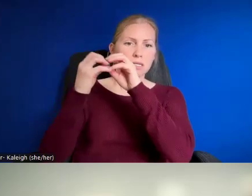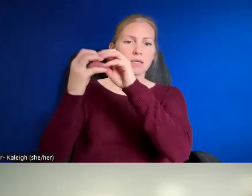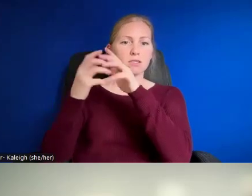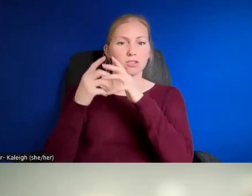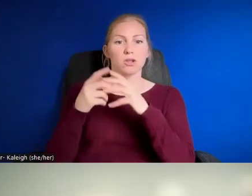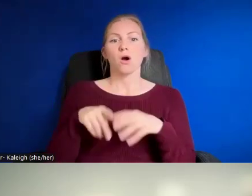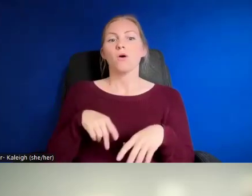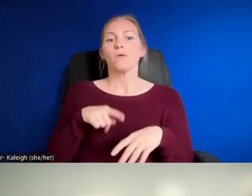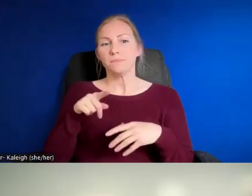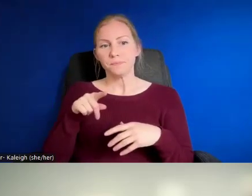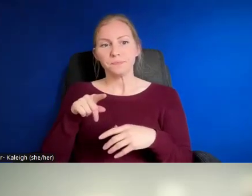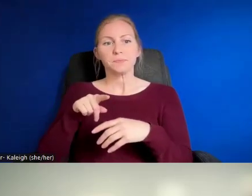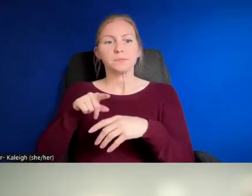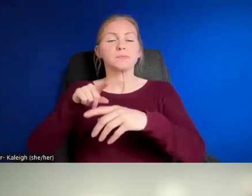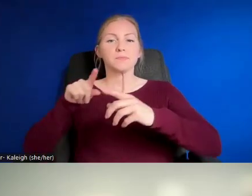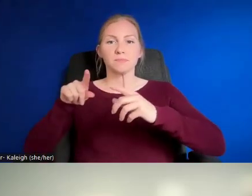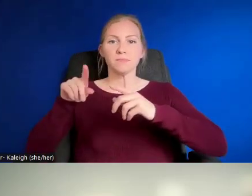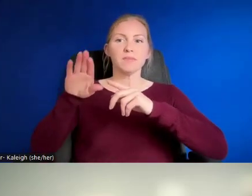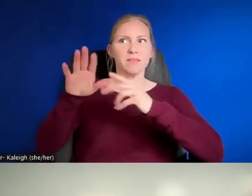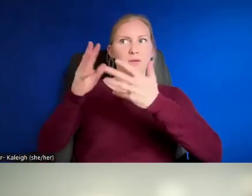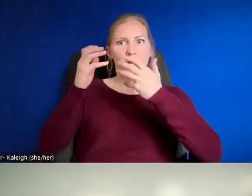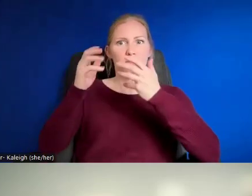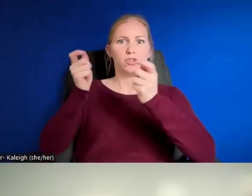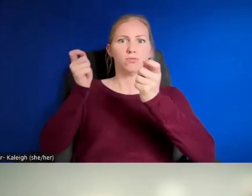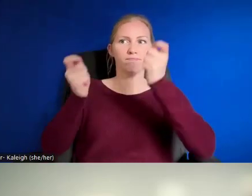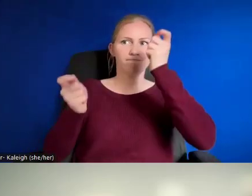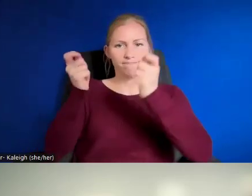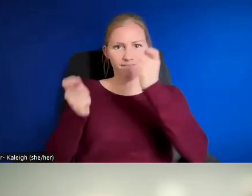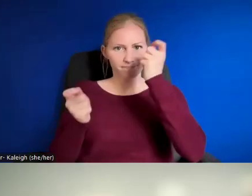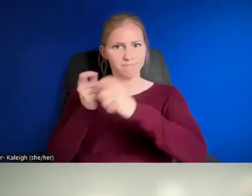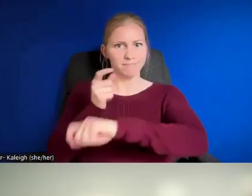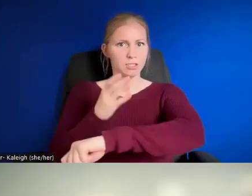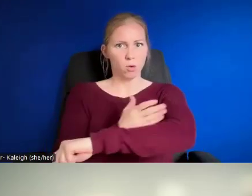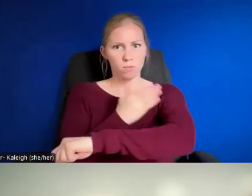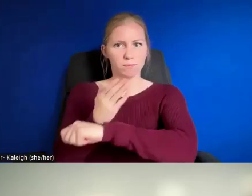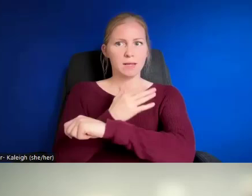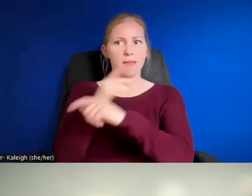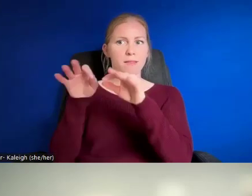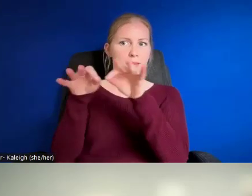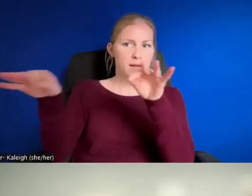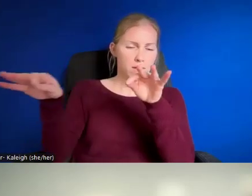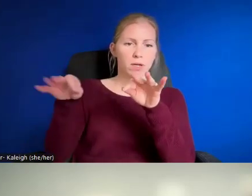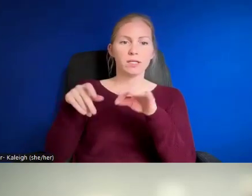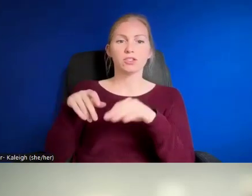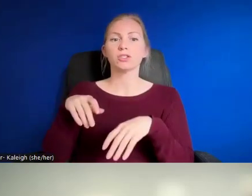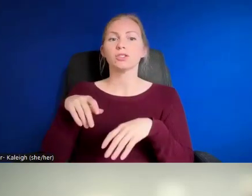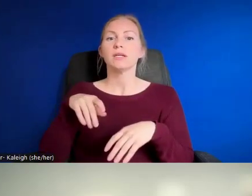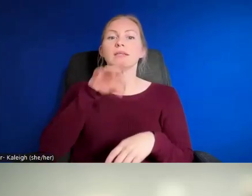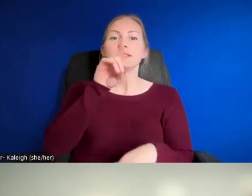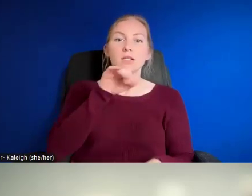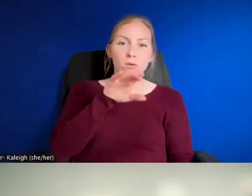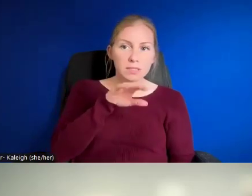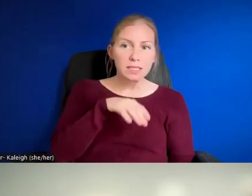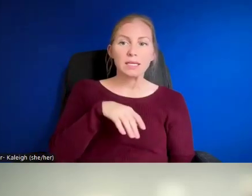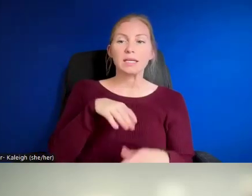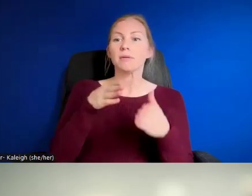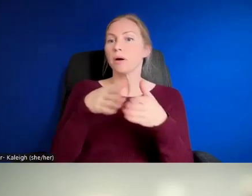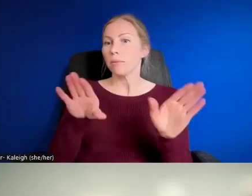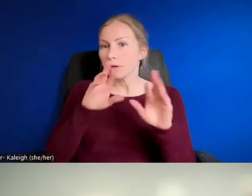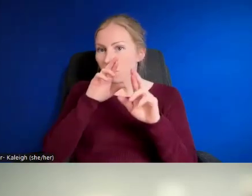of Correction, as well as in our public reports, Bridgewater State